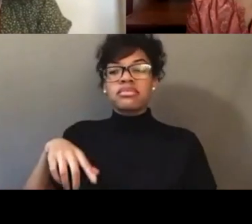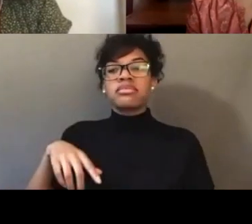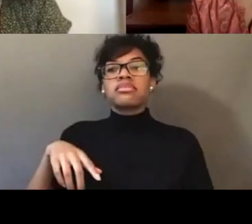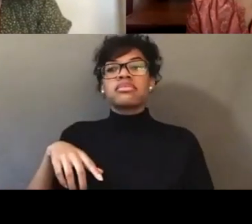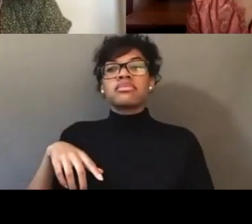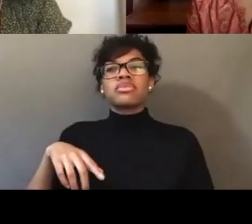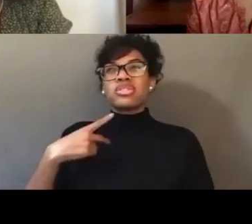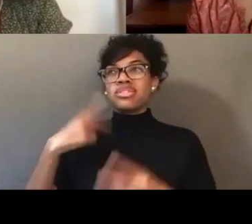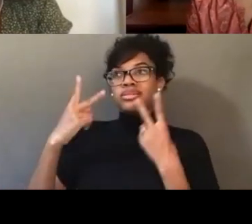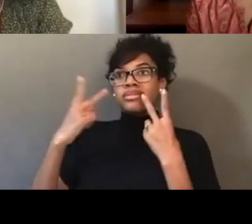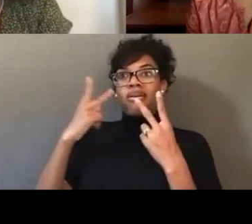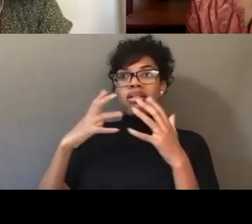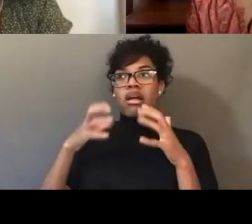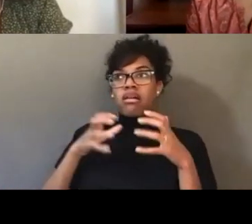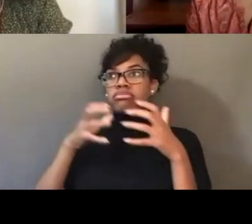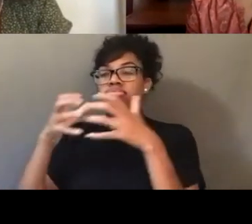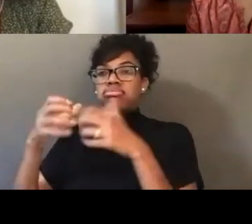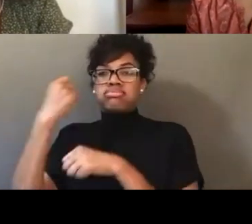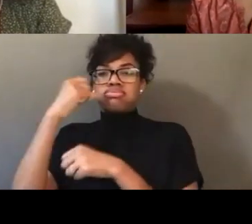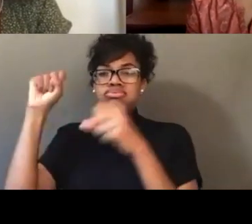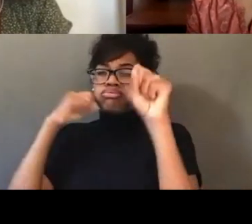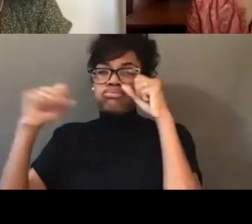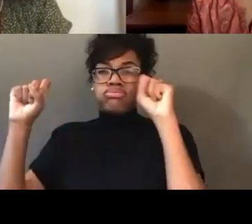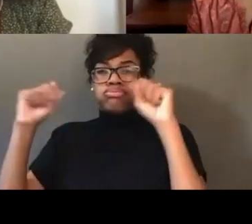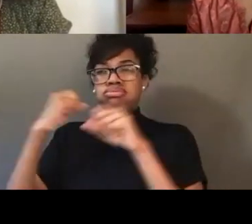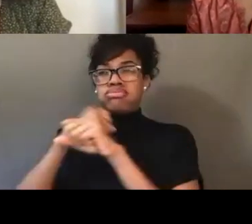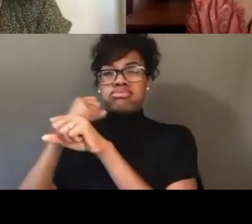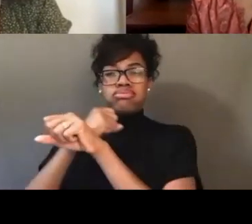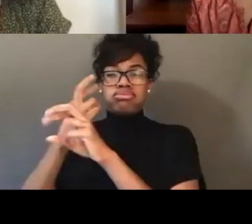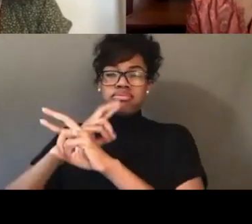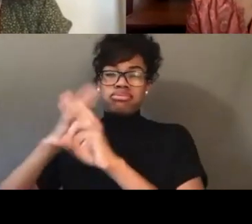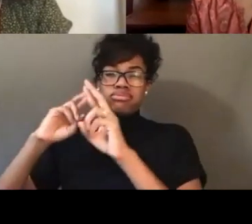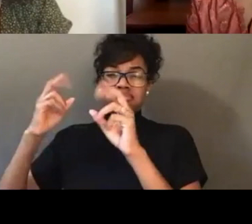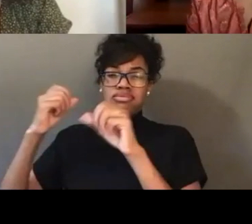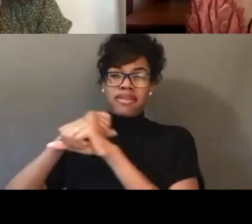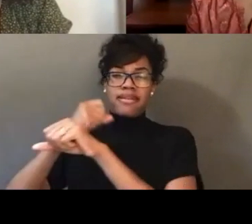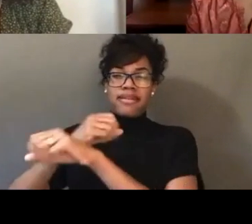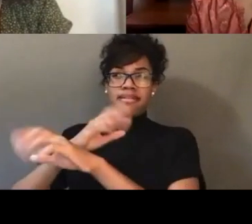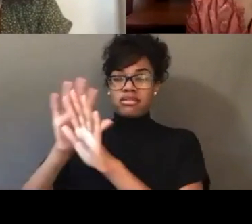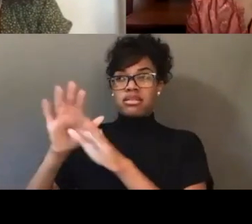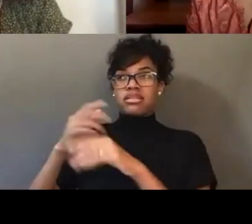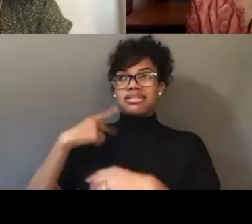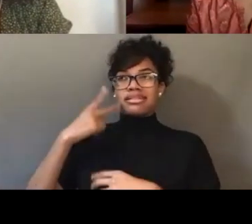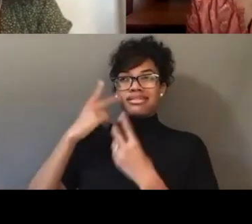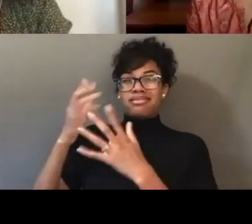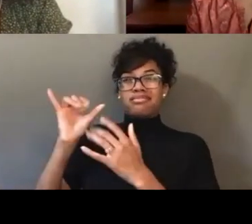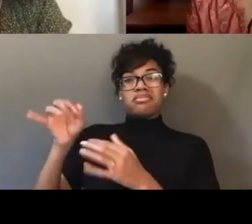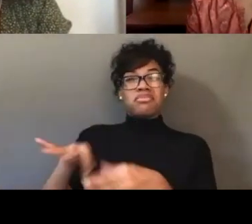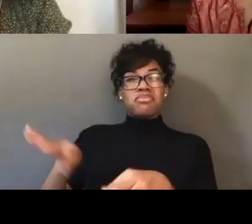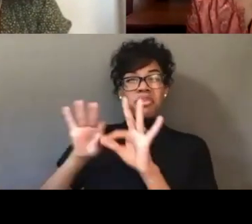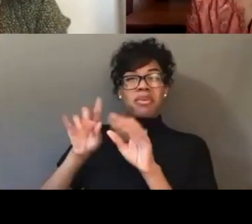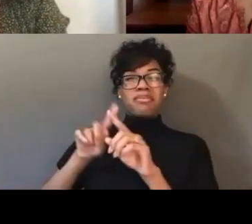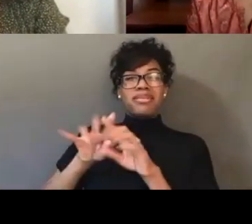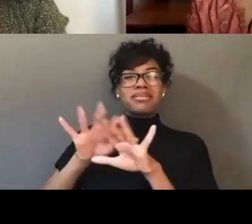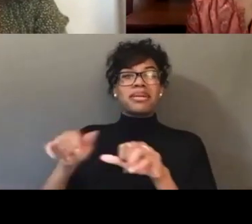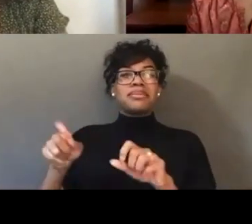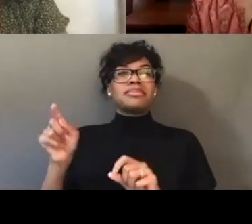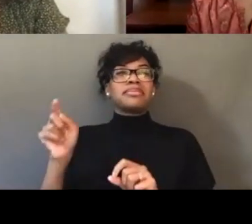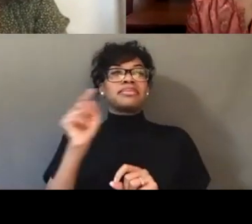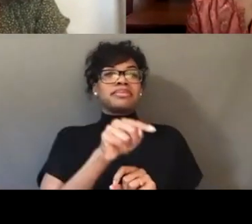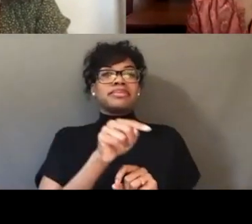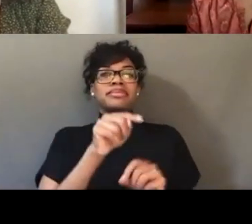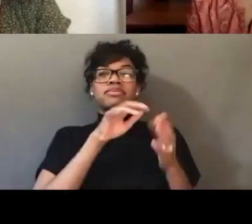to project a very different concept of revolutionary organization and leadership. What is that very